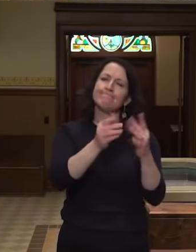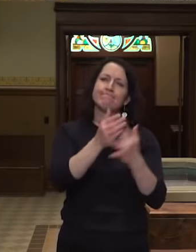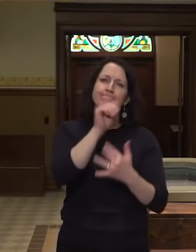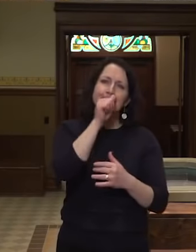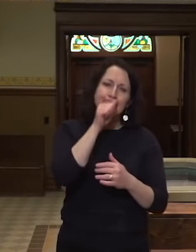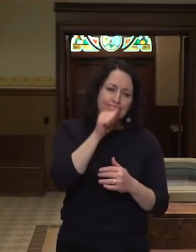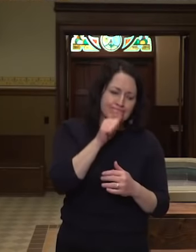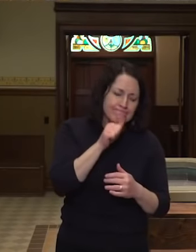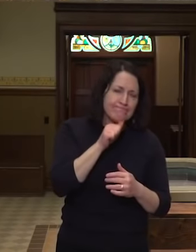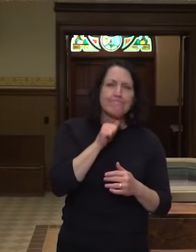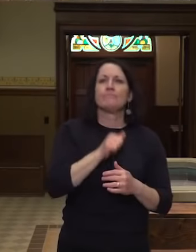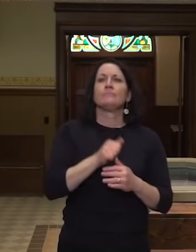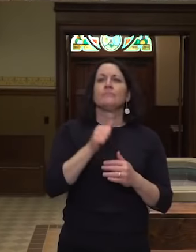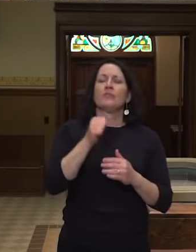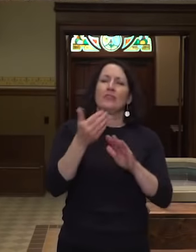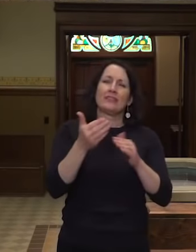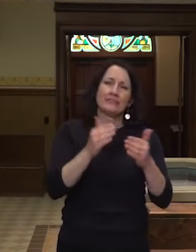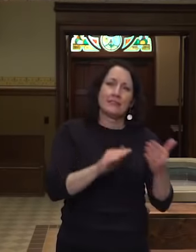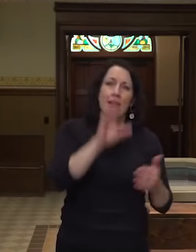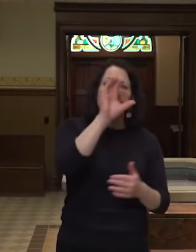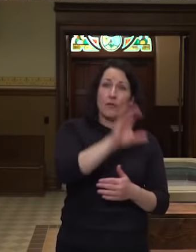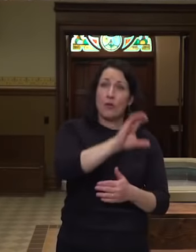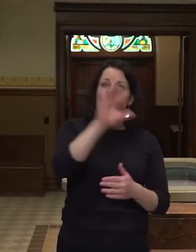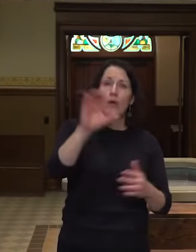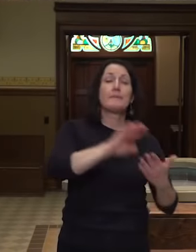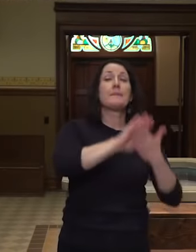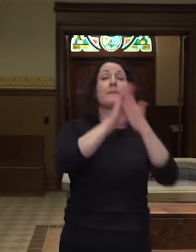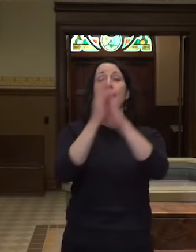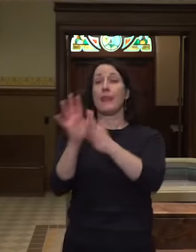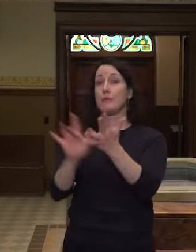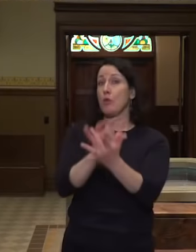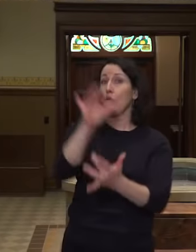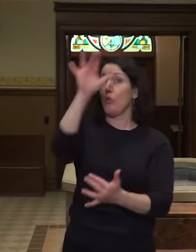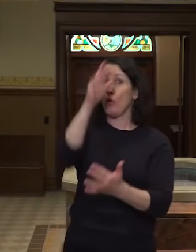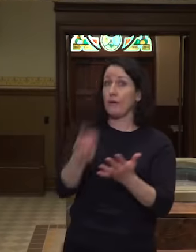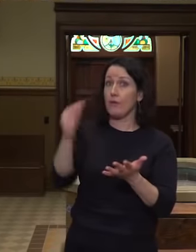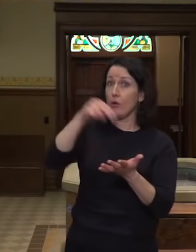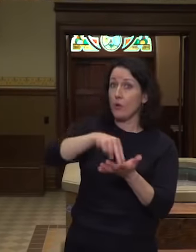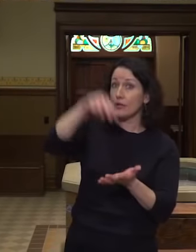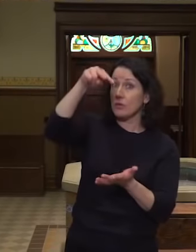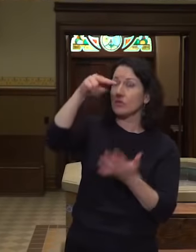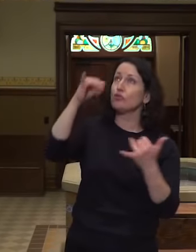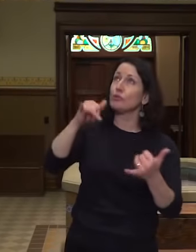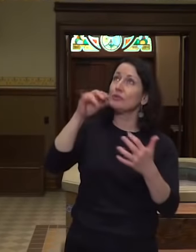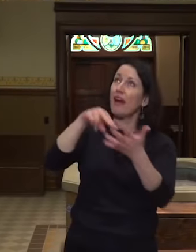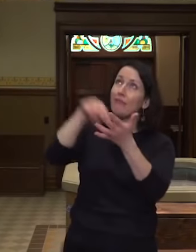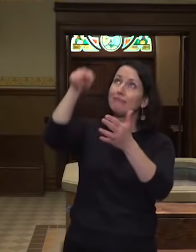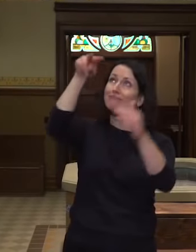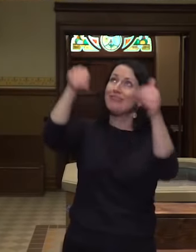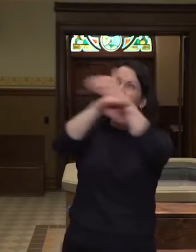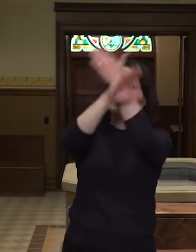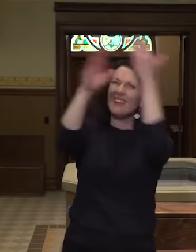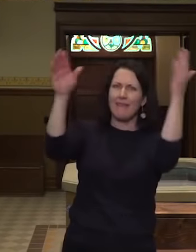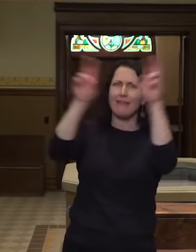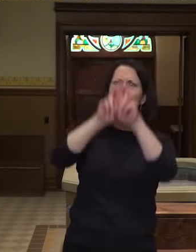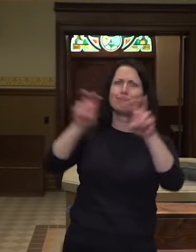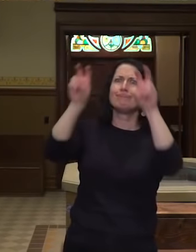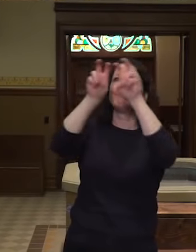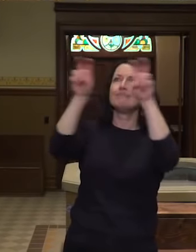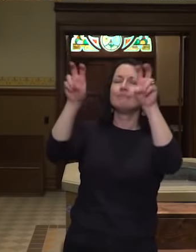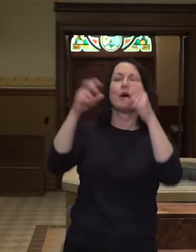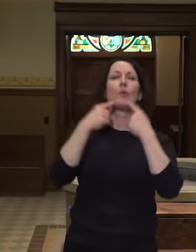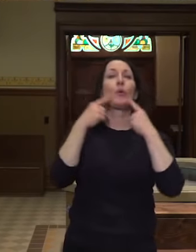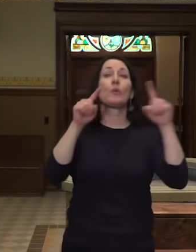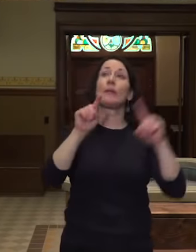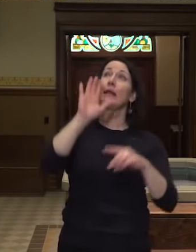death on the cross to the glory of the resurrection, in whom you have seated at your right hand, we proclaim the work of your